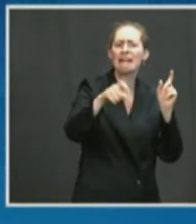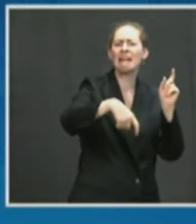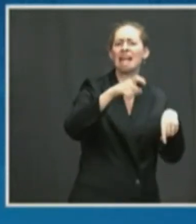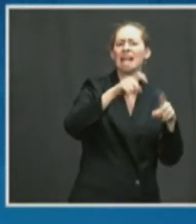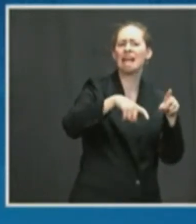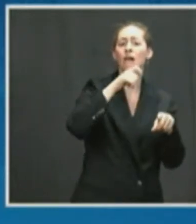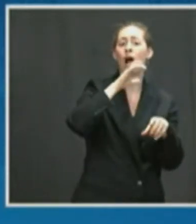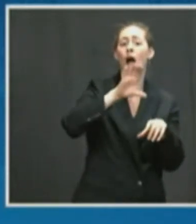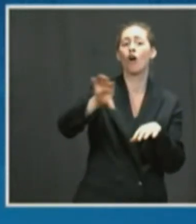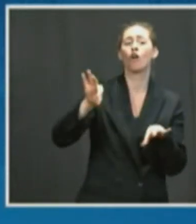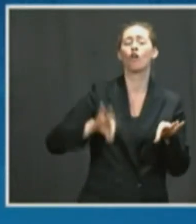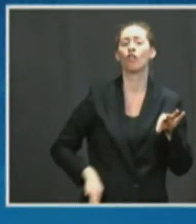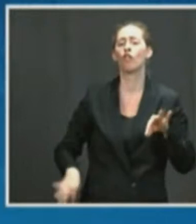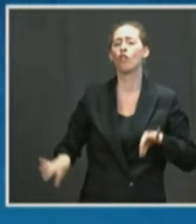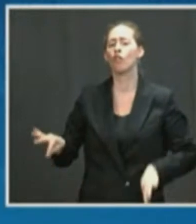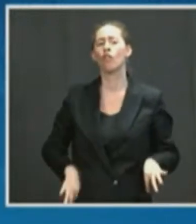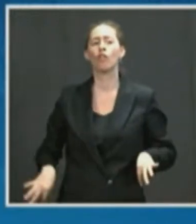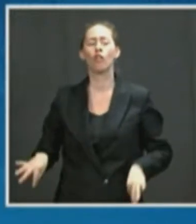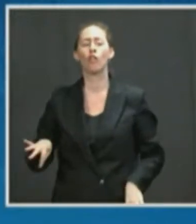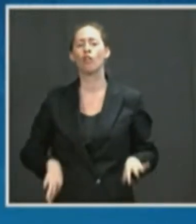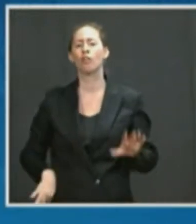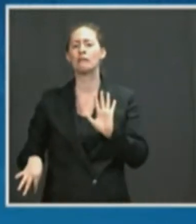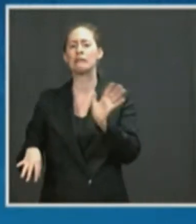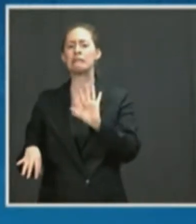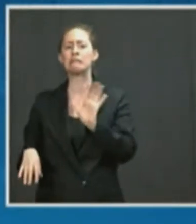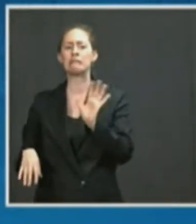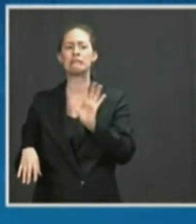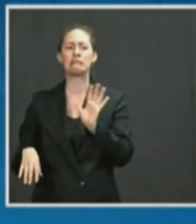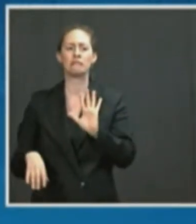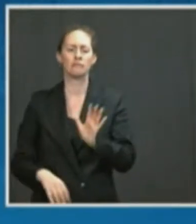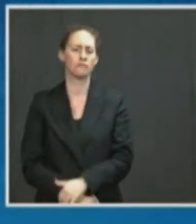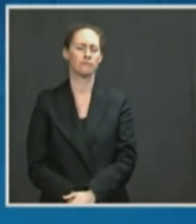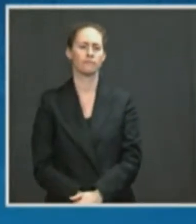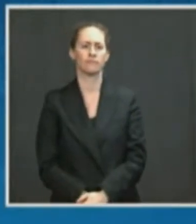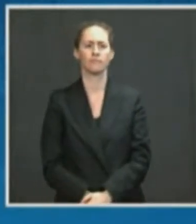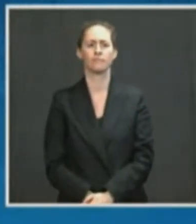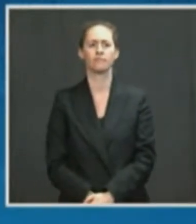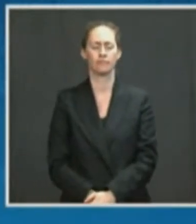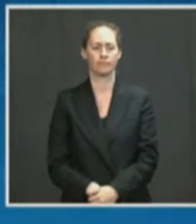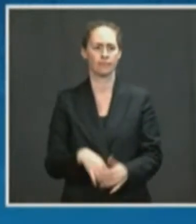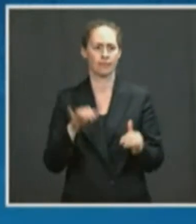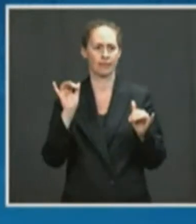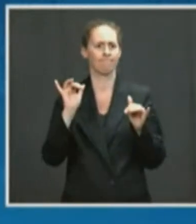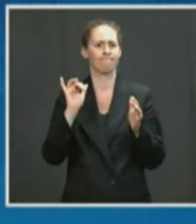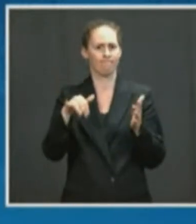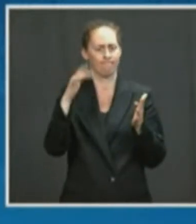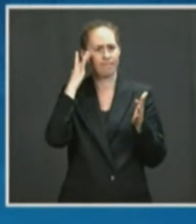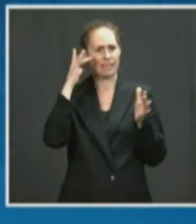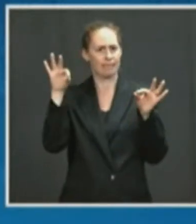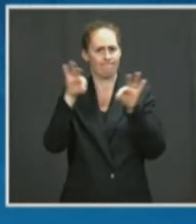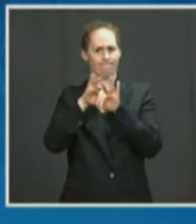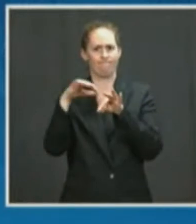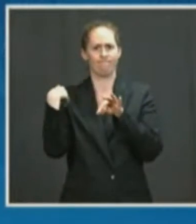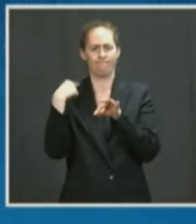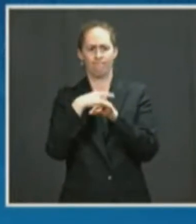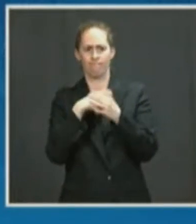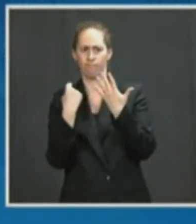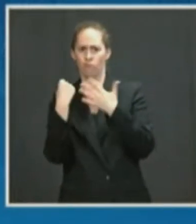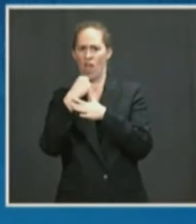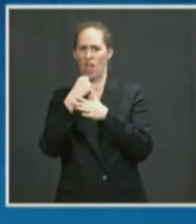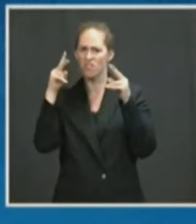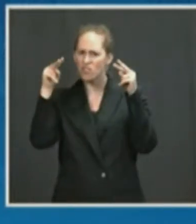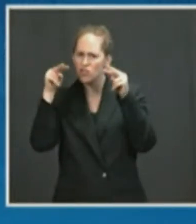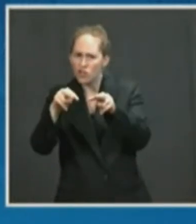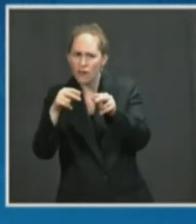hands. There are many reasons why this is one of our highest priorities, which I think the people of Guatemala